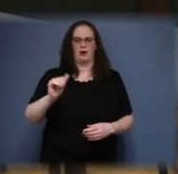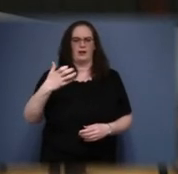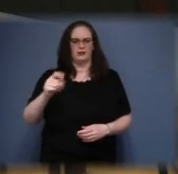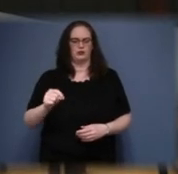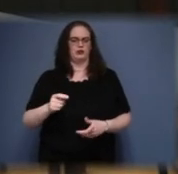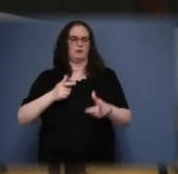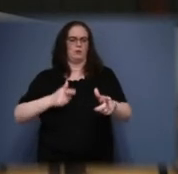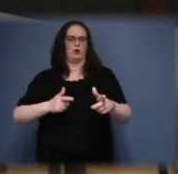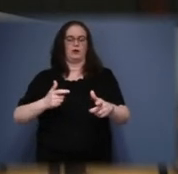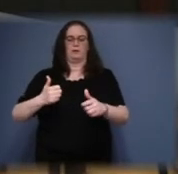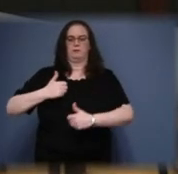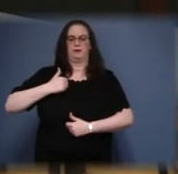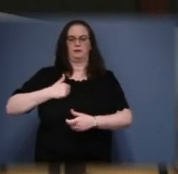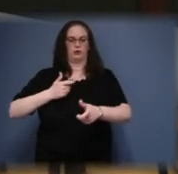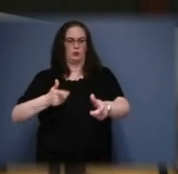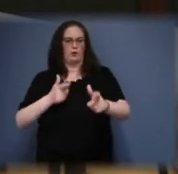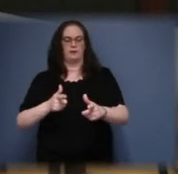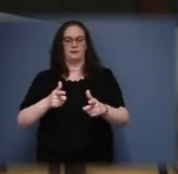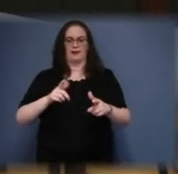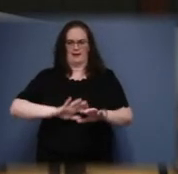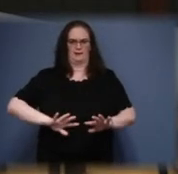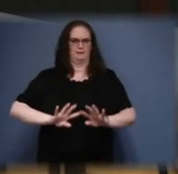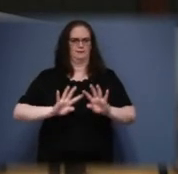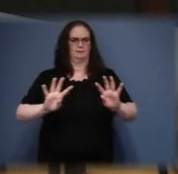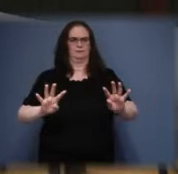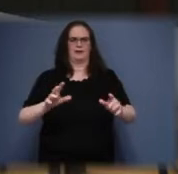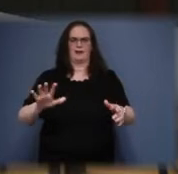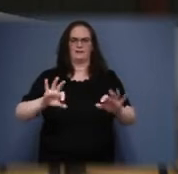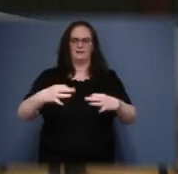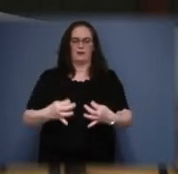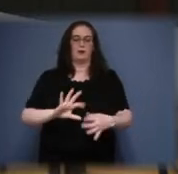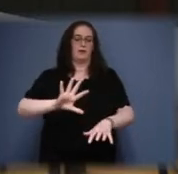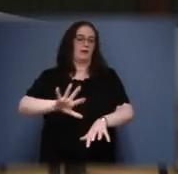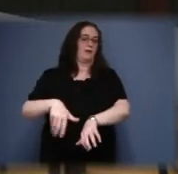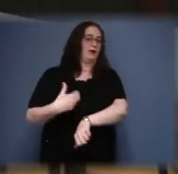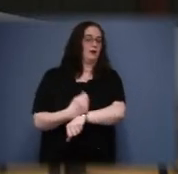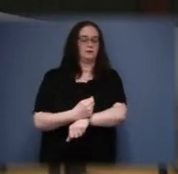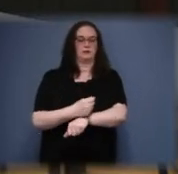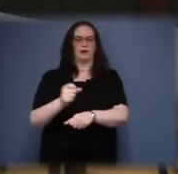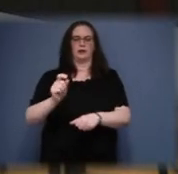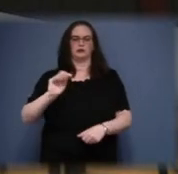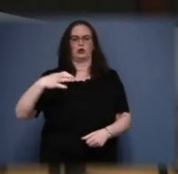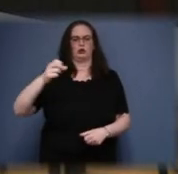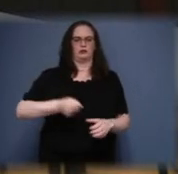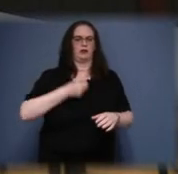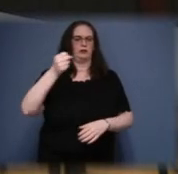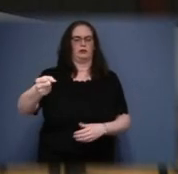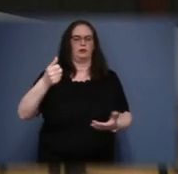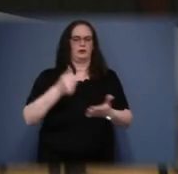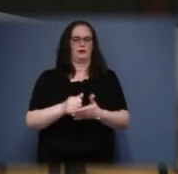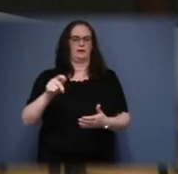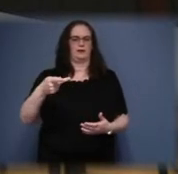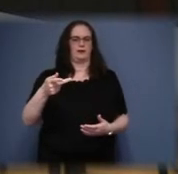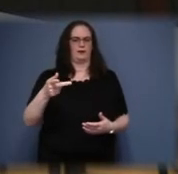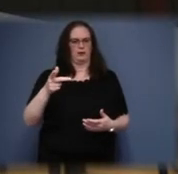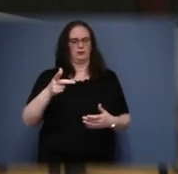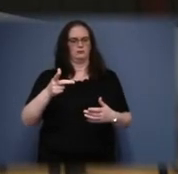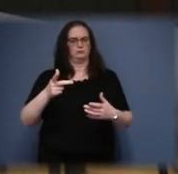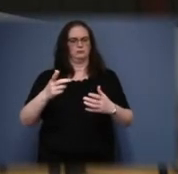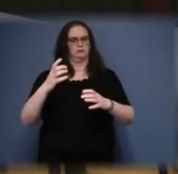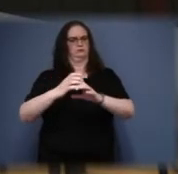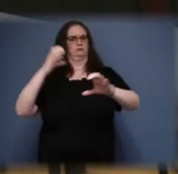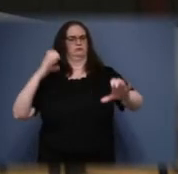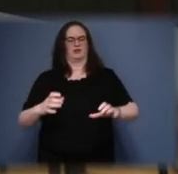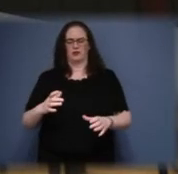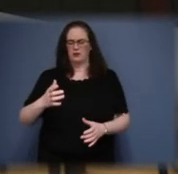pointing military weapons at his entire family. Then they shackled him like a terrorist and threw him into the paddy wagon. Can you imagine the